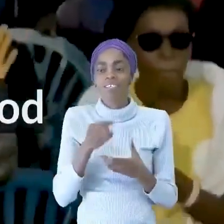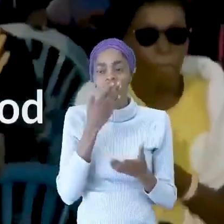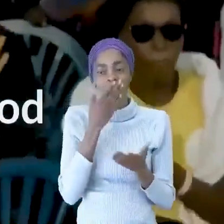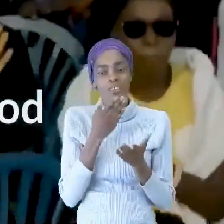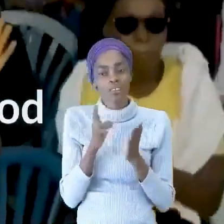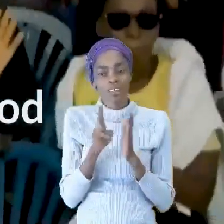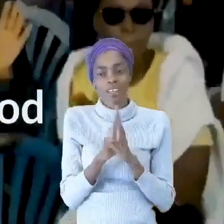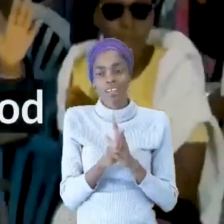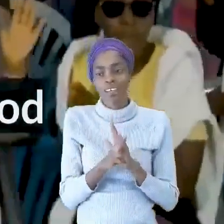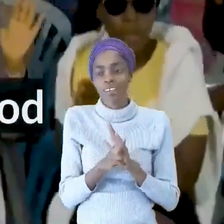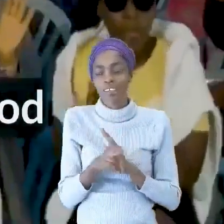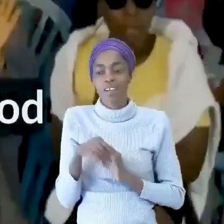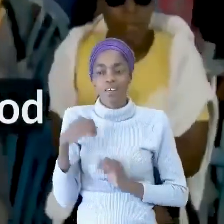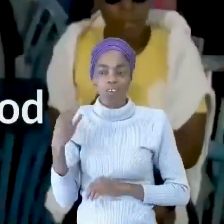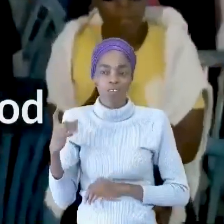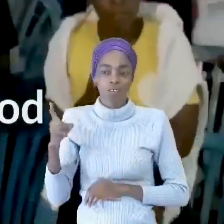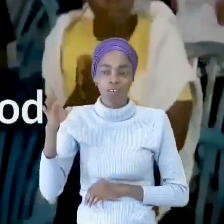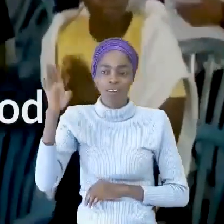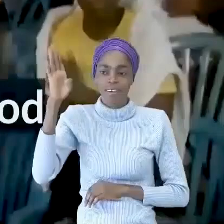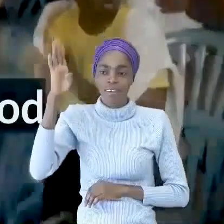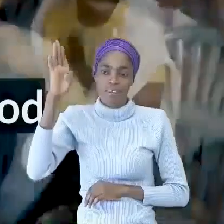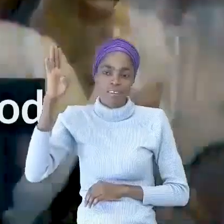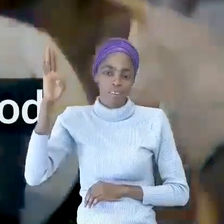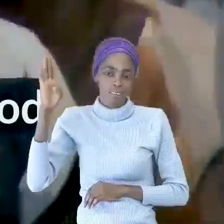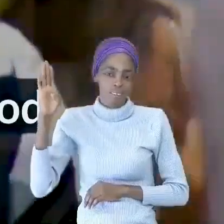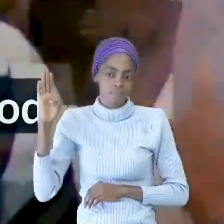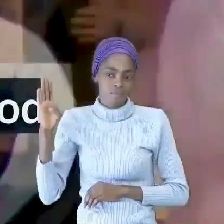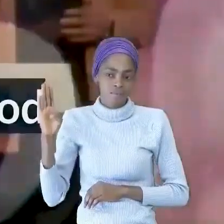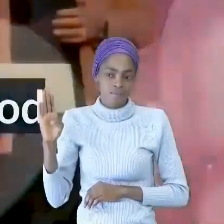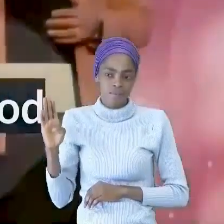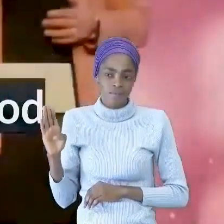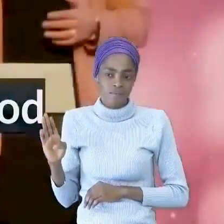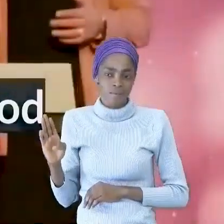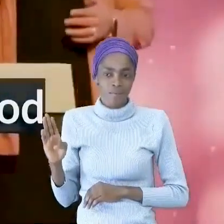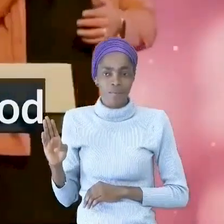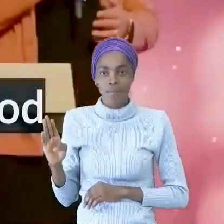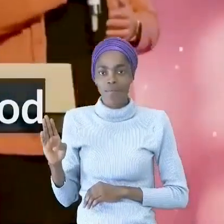the goodness of God.